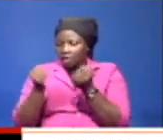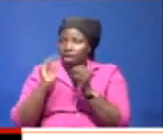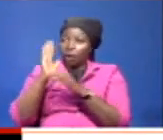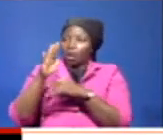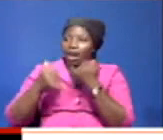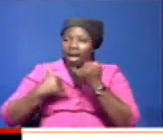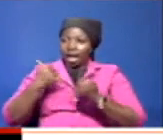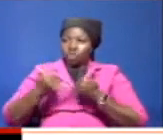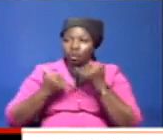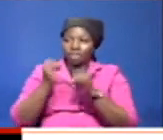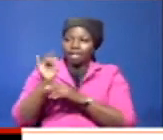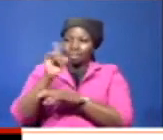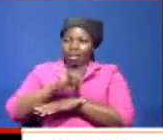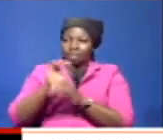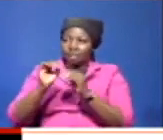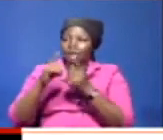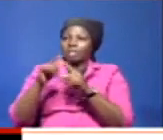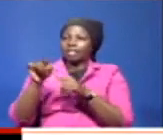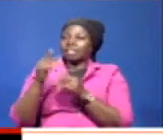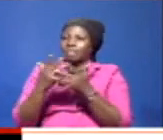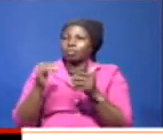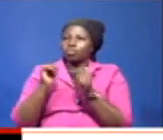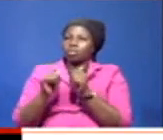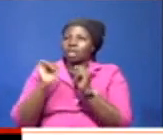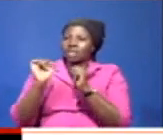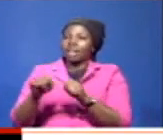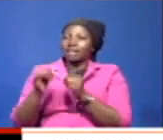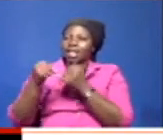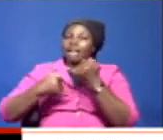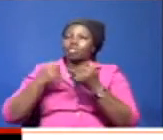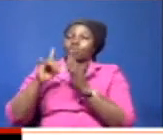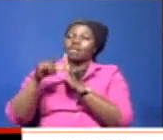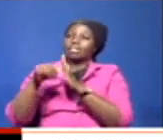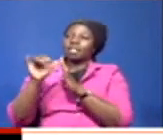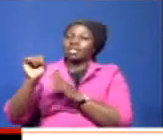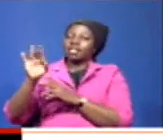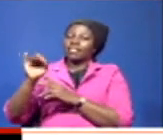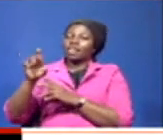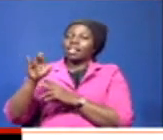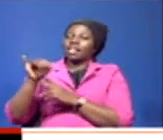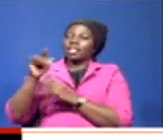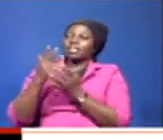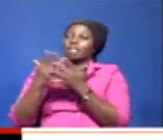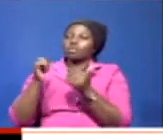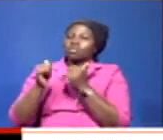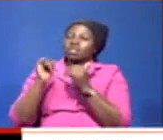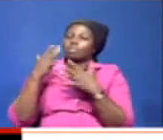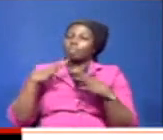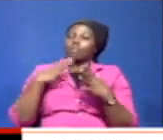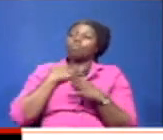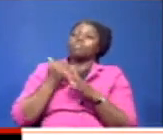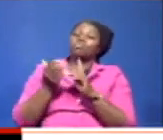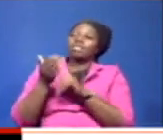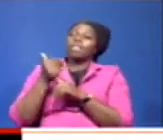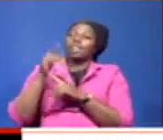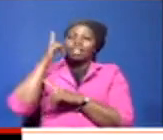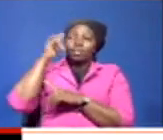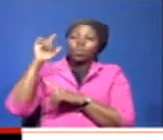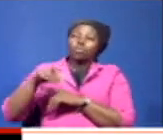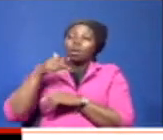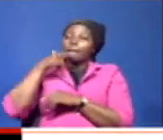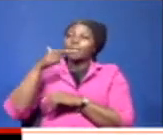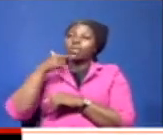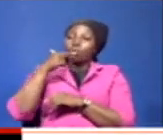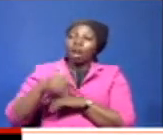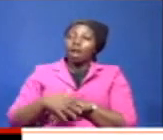that I would look back on and enjoy. So safari, even from before, has been something that people want to achieve. I think we should mention Sean Johnston and Alex